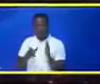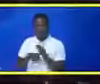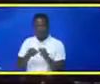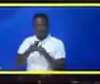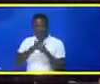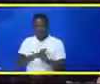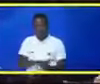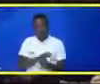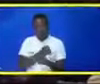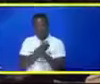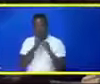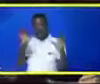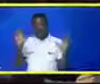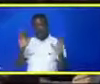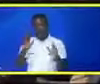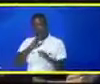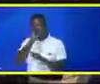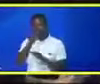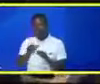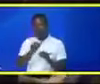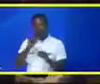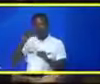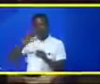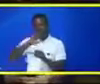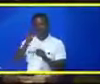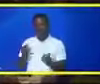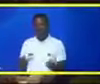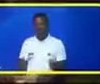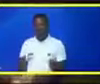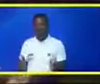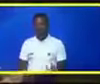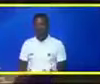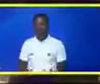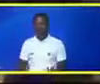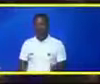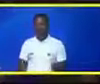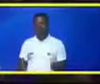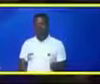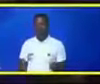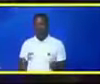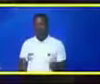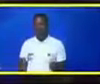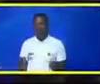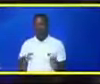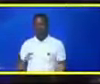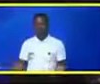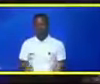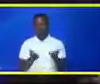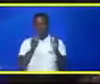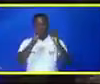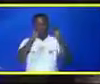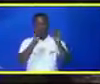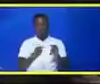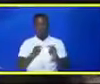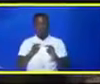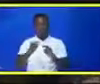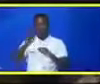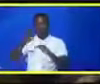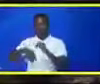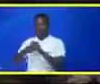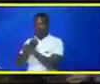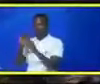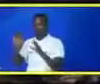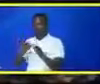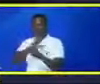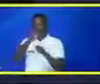salvation. Never exalt miracles above salvation. Never exalt